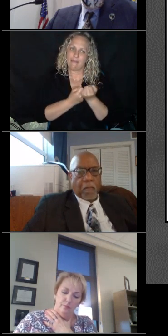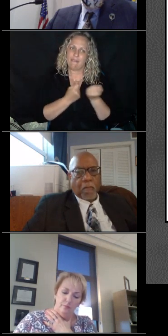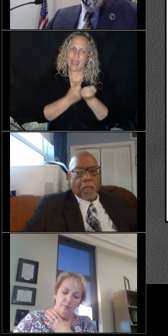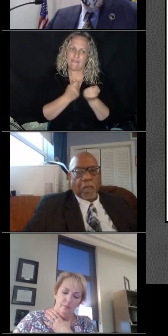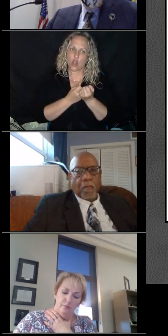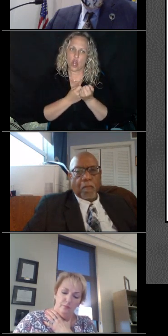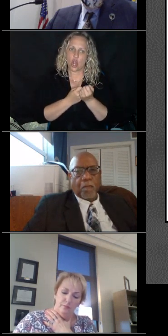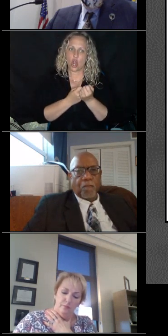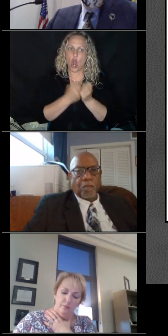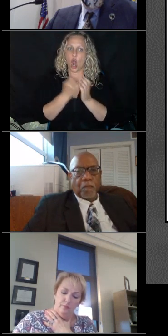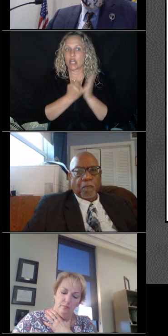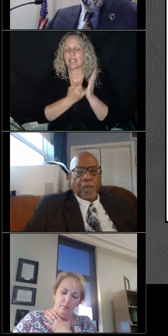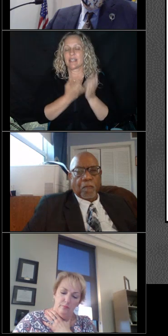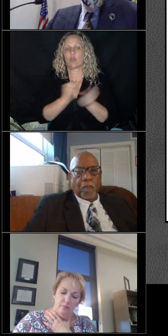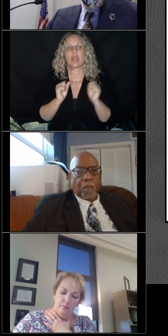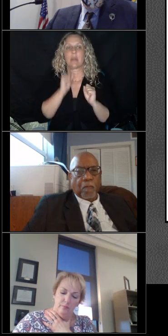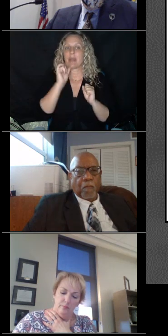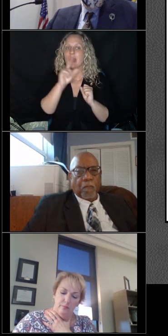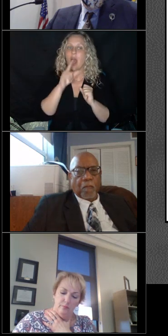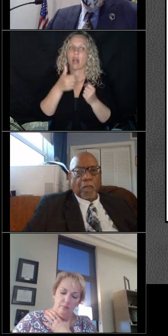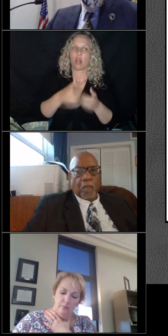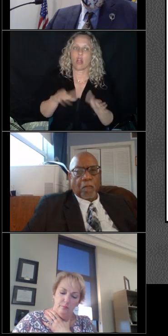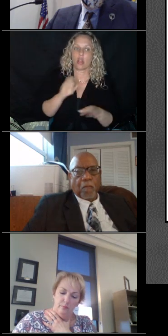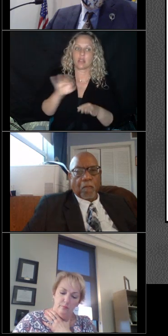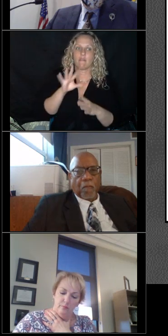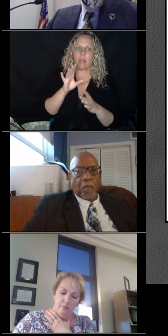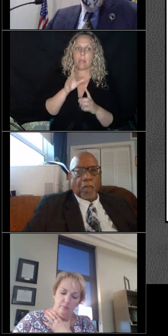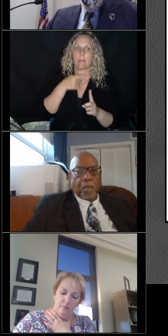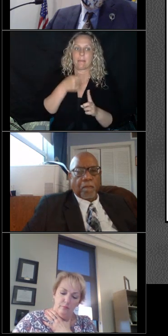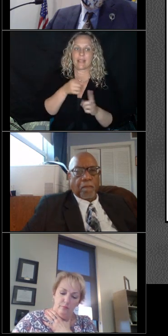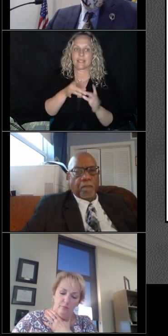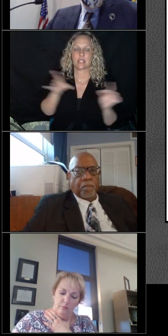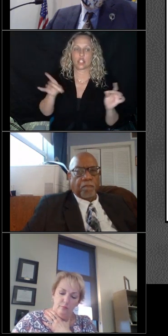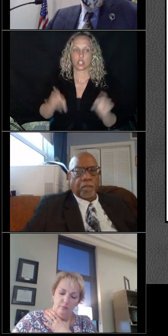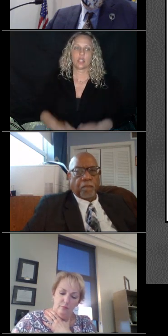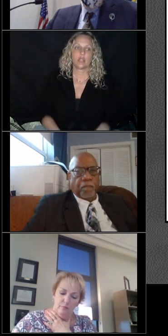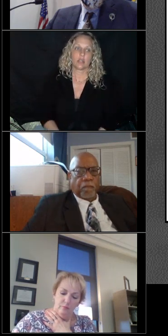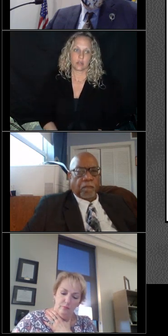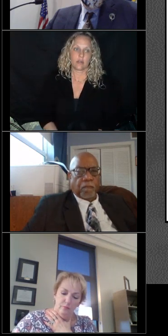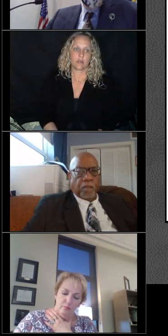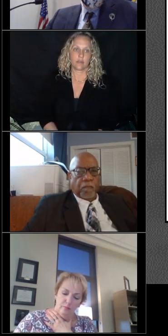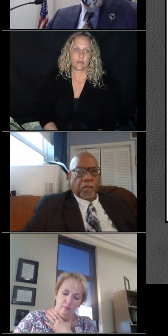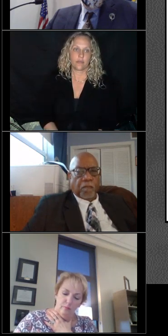artistic freedom, but not to the loss of the message.